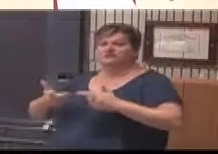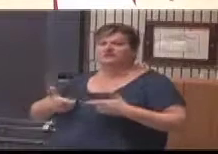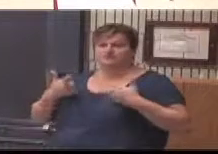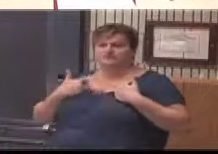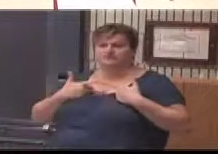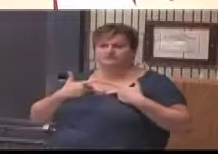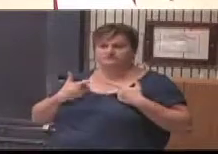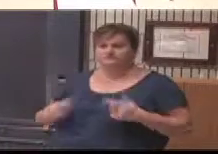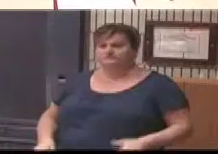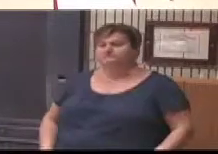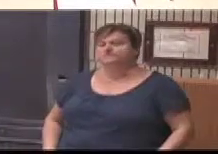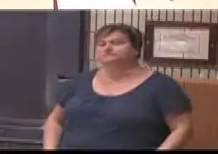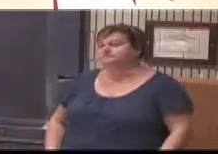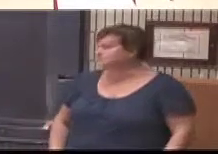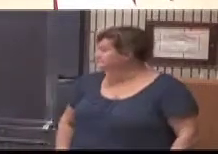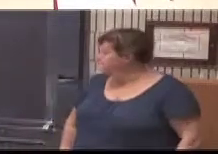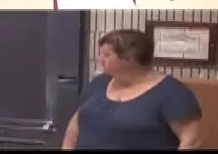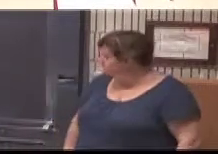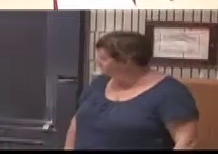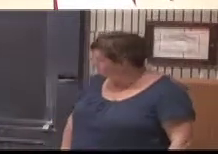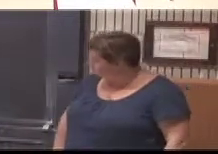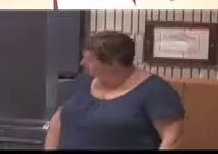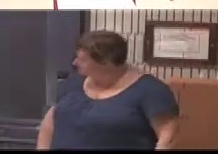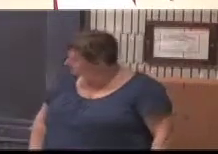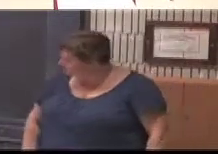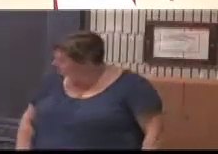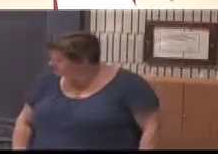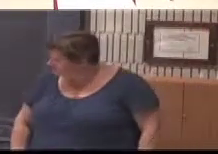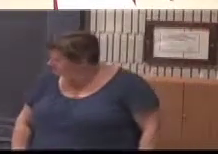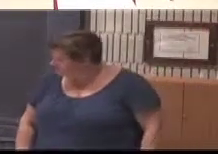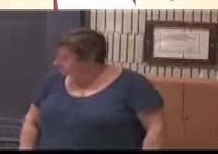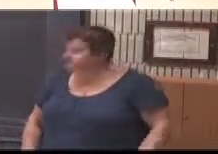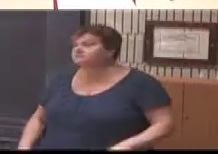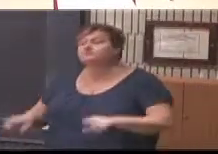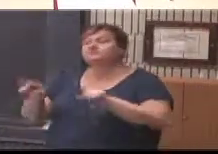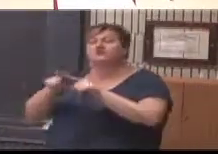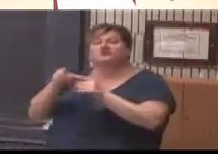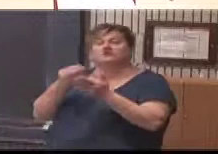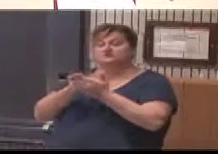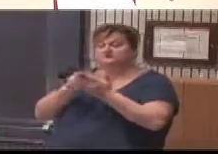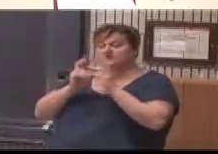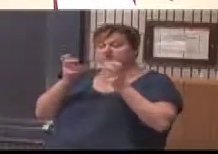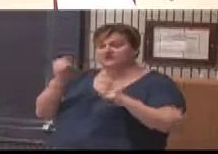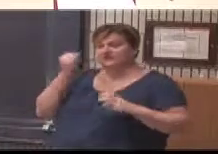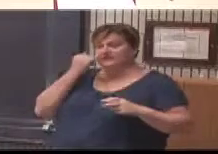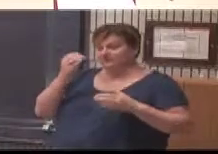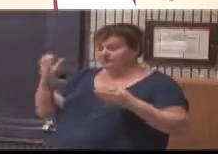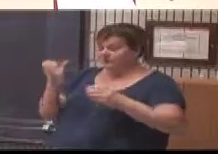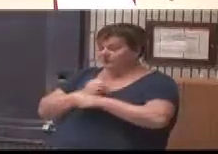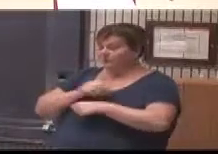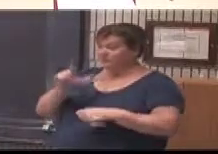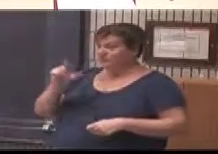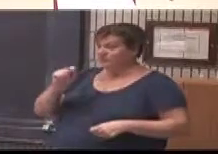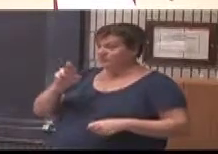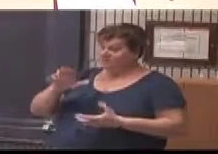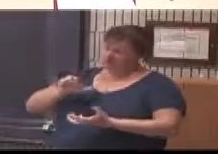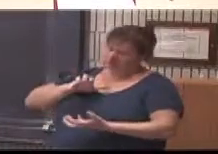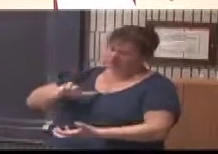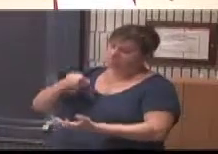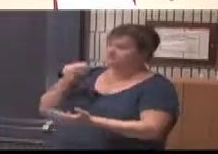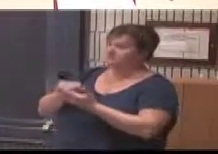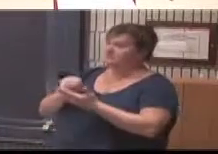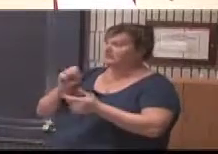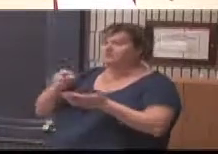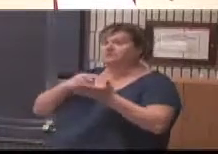measure. I think it comes down to some financial issues. If you won the lottery, you could pay for whatever care you needed.